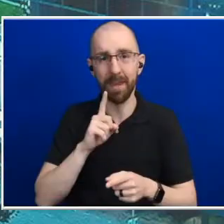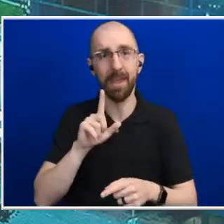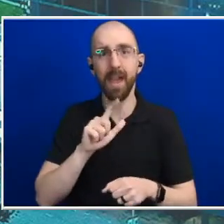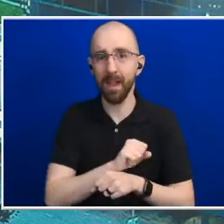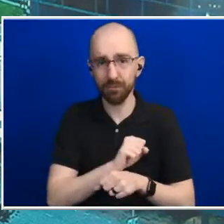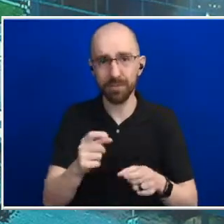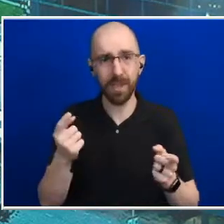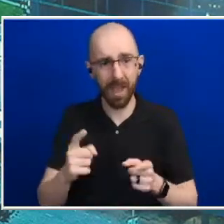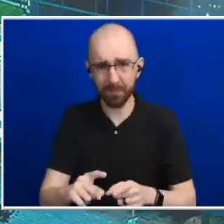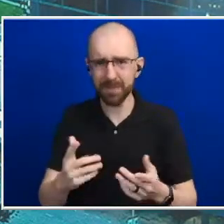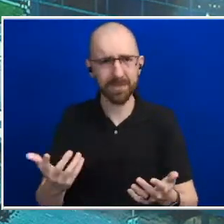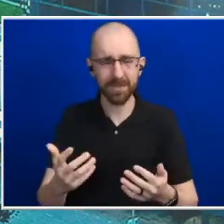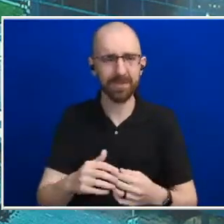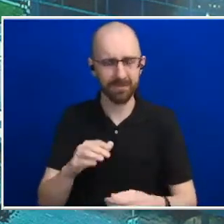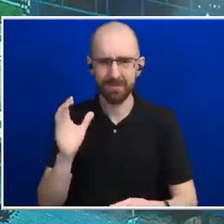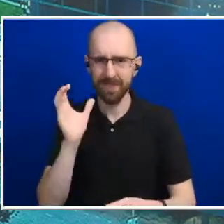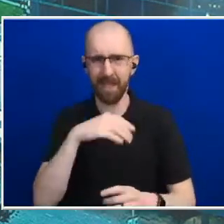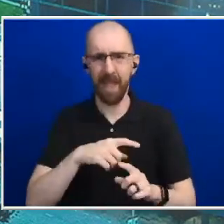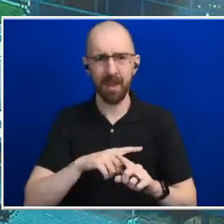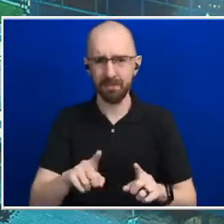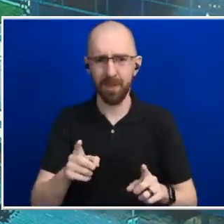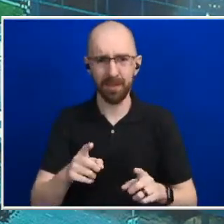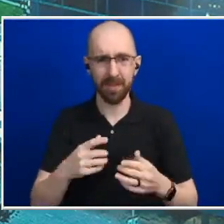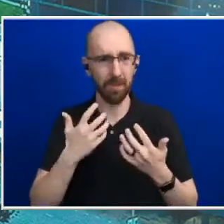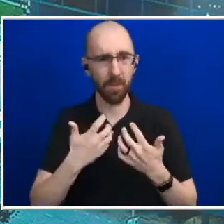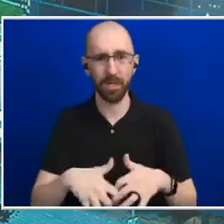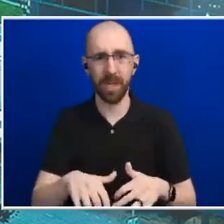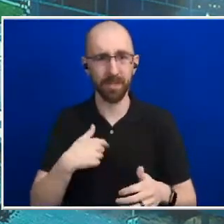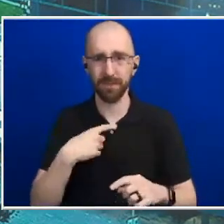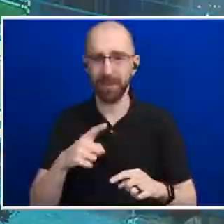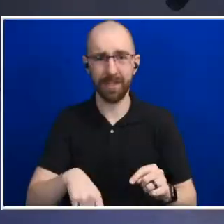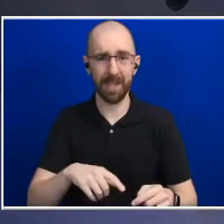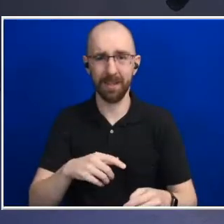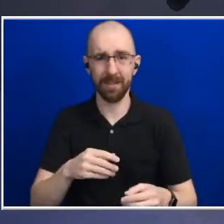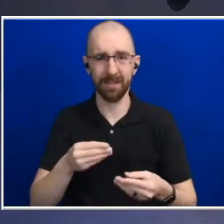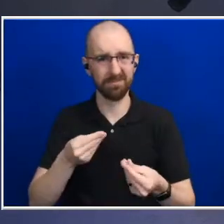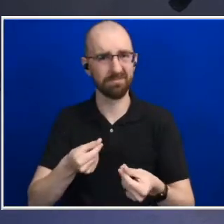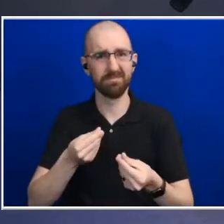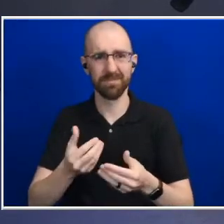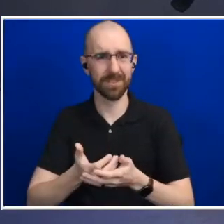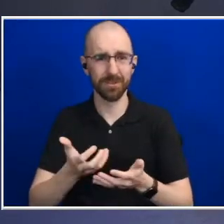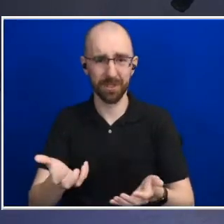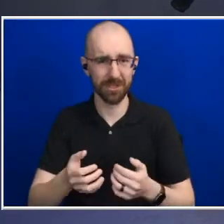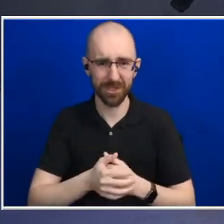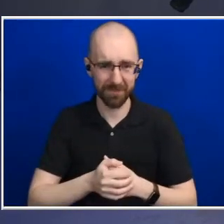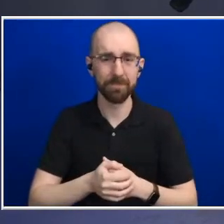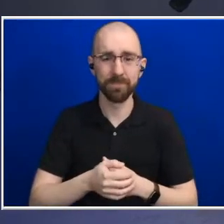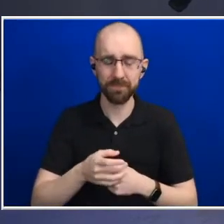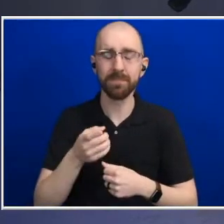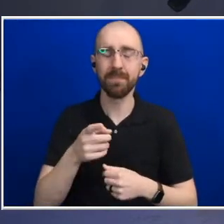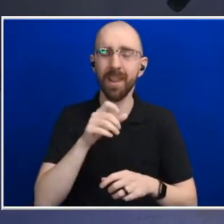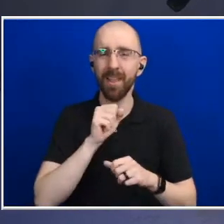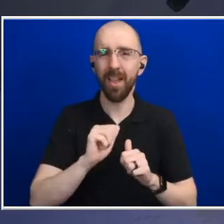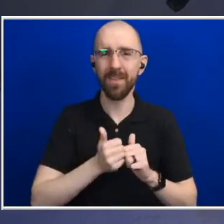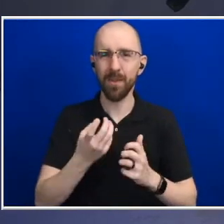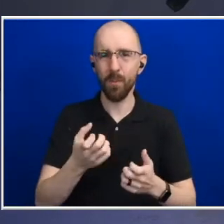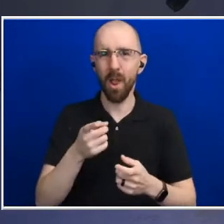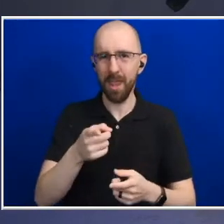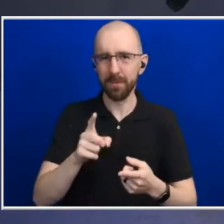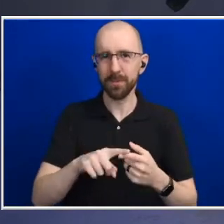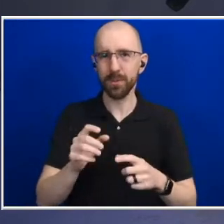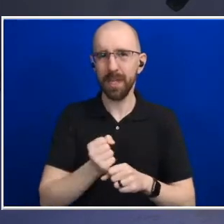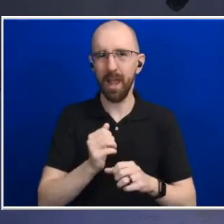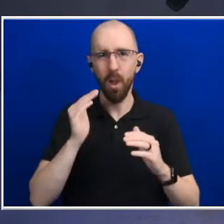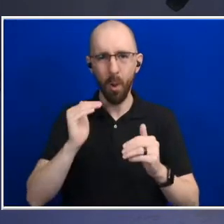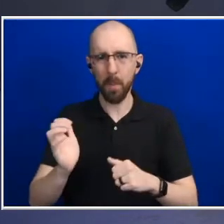was odd, but I mean, it ended up working out, so I can't really give him too much stuff for it. But I love how you wanted him to get that hope back, because he had